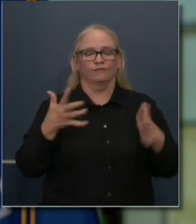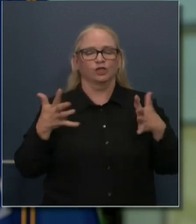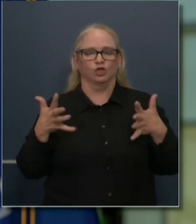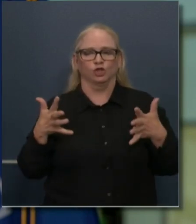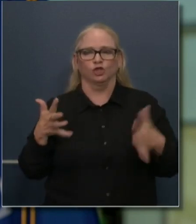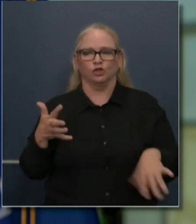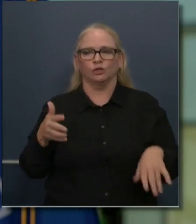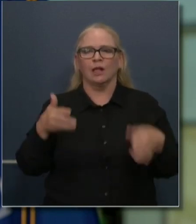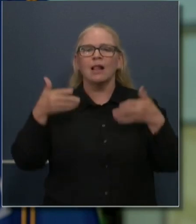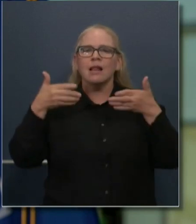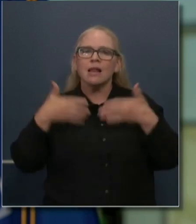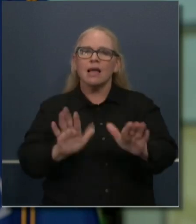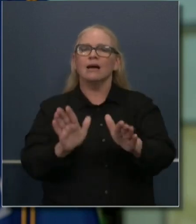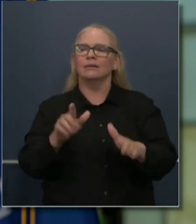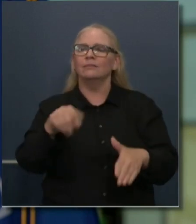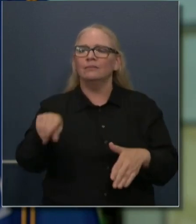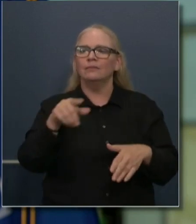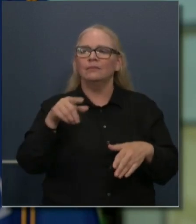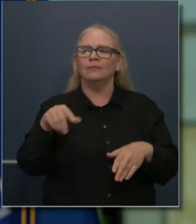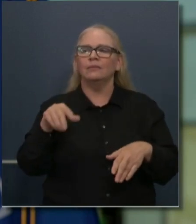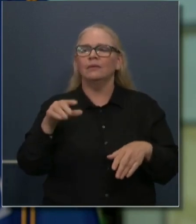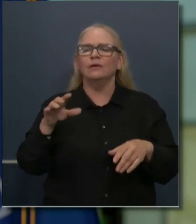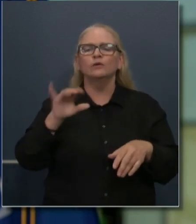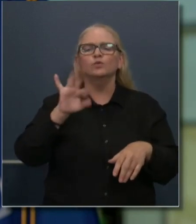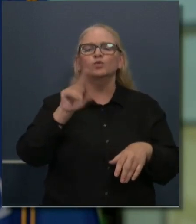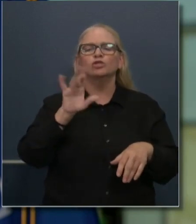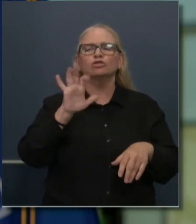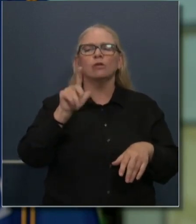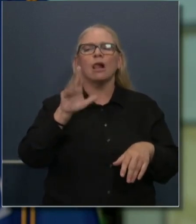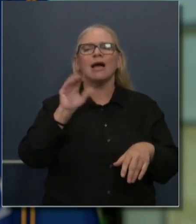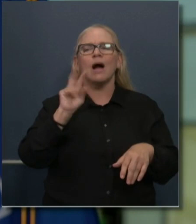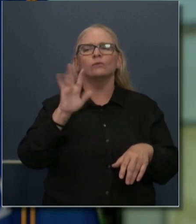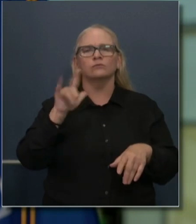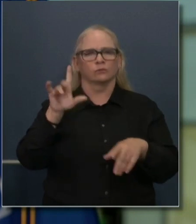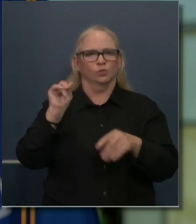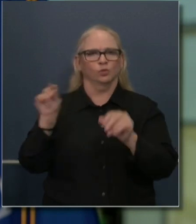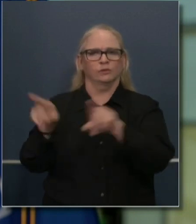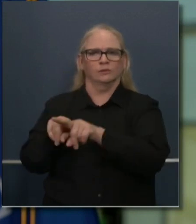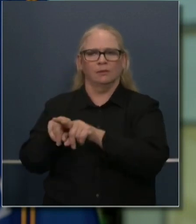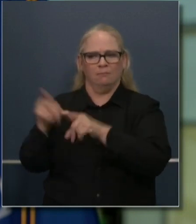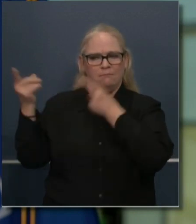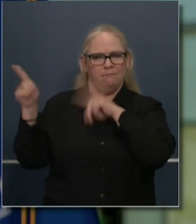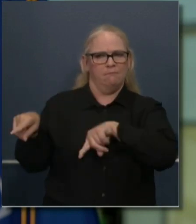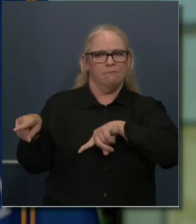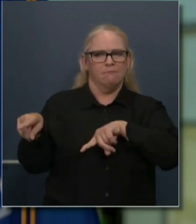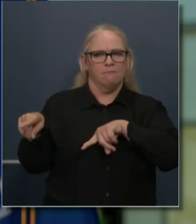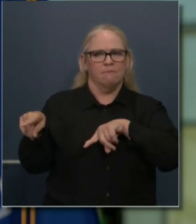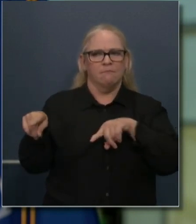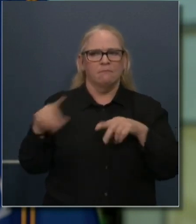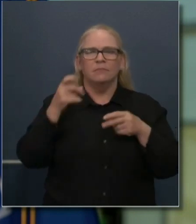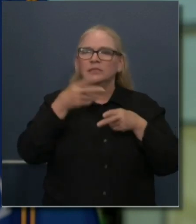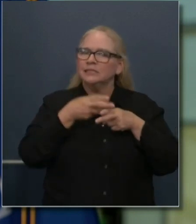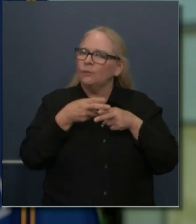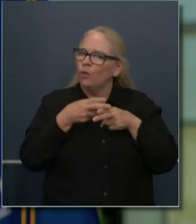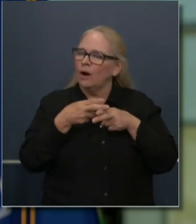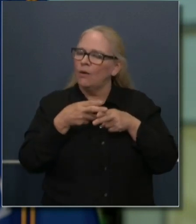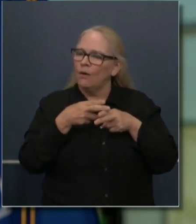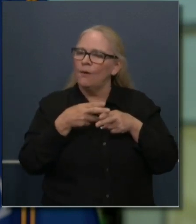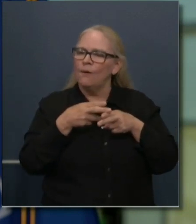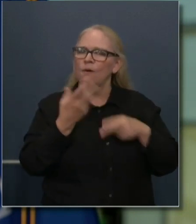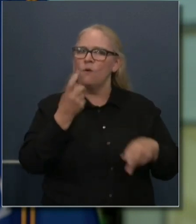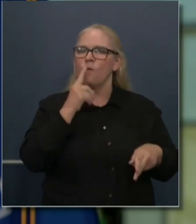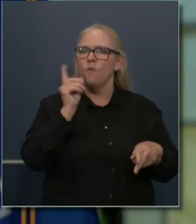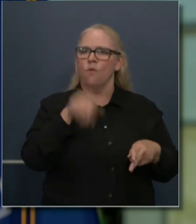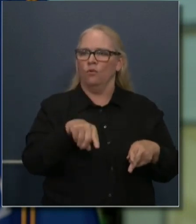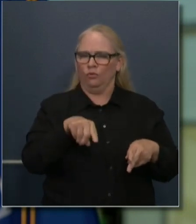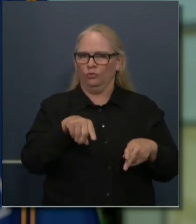the Judicial Council in the state of California to do the same. Those were temporary frameworks. We are working with